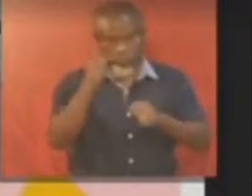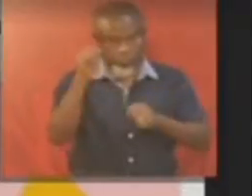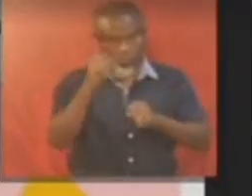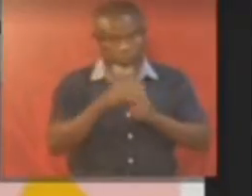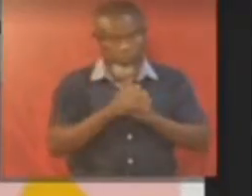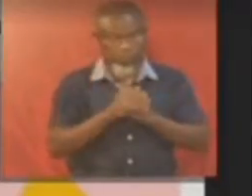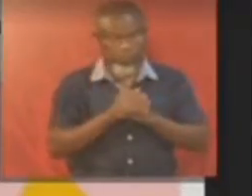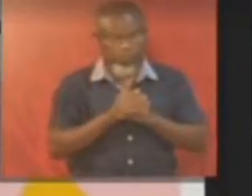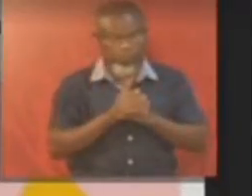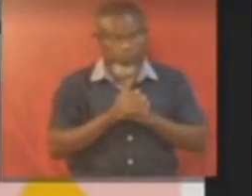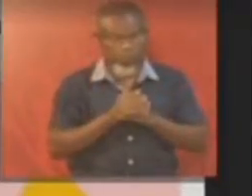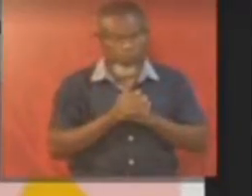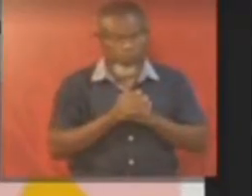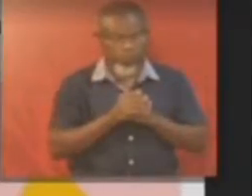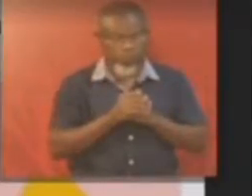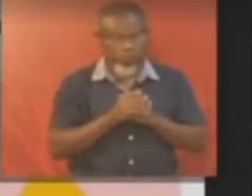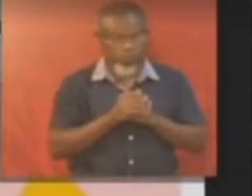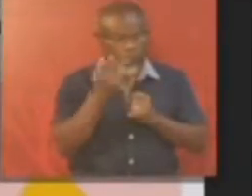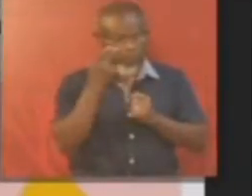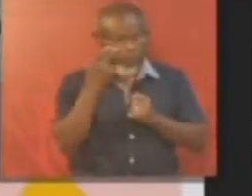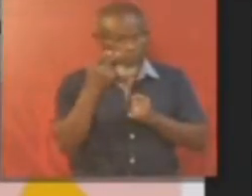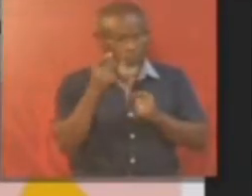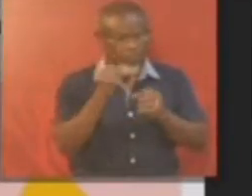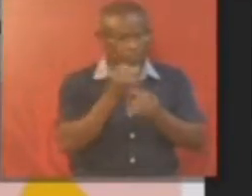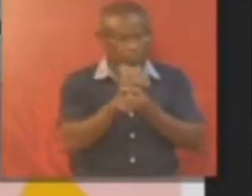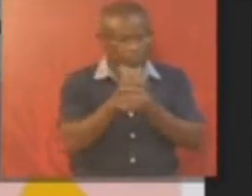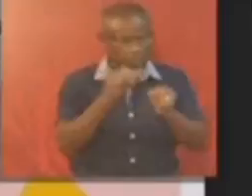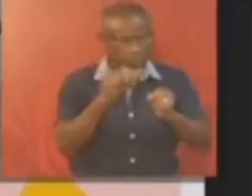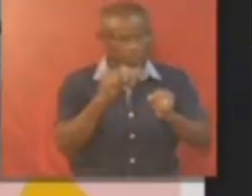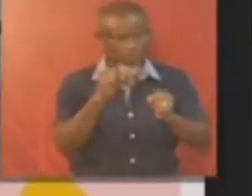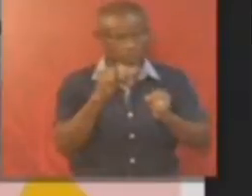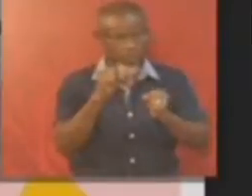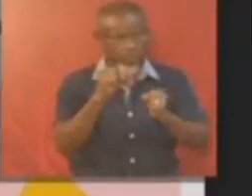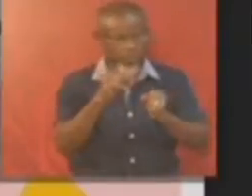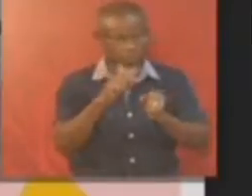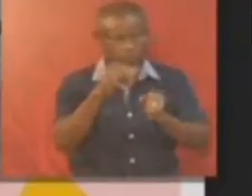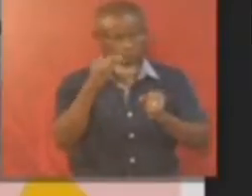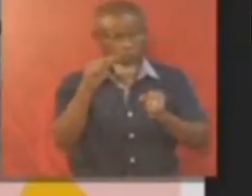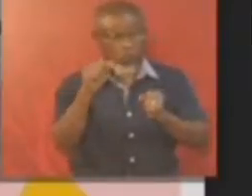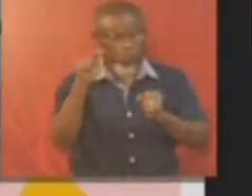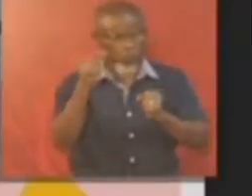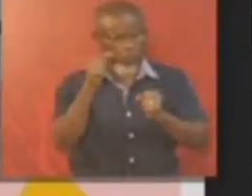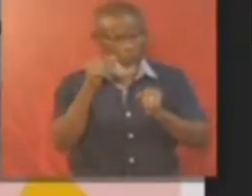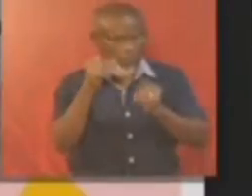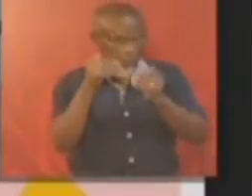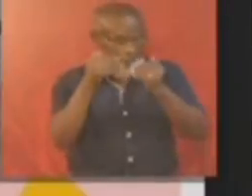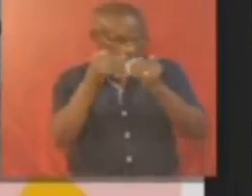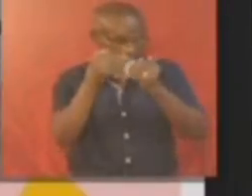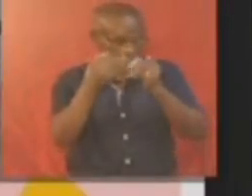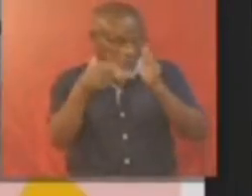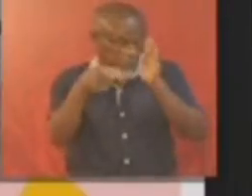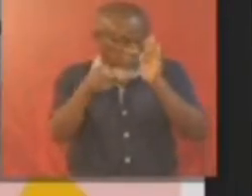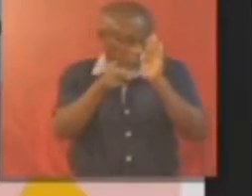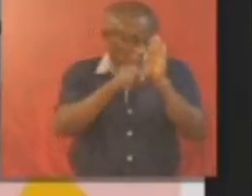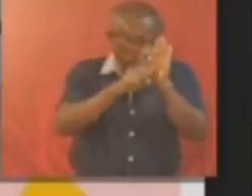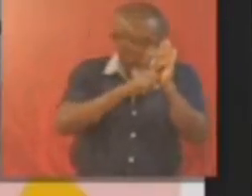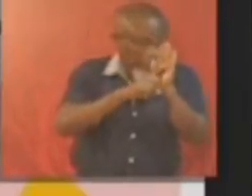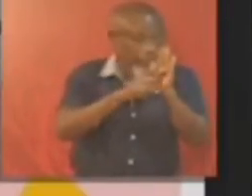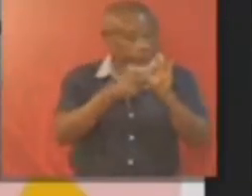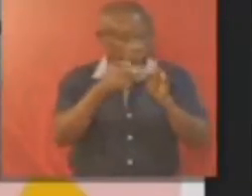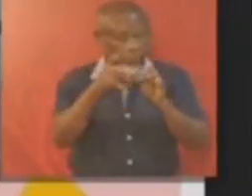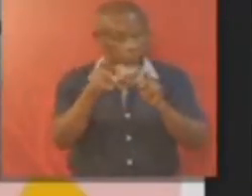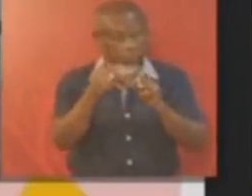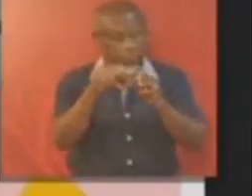bit above, coming to the end of March, into the orange zone, and going very close to the alarm zone. As you know, at the end of